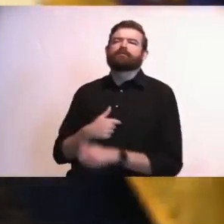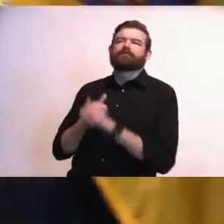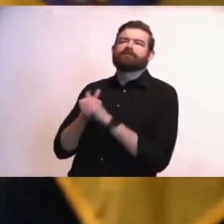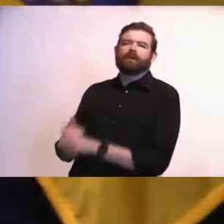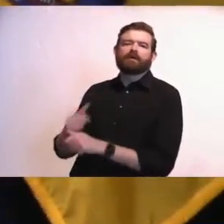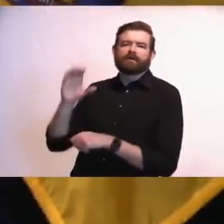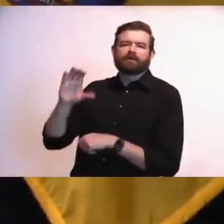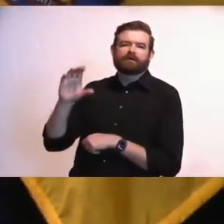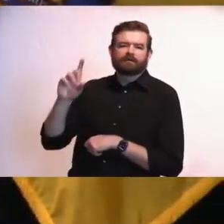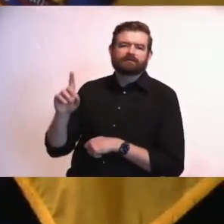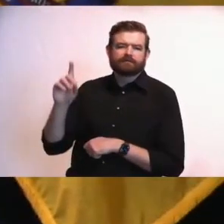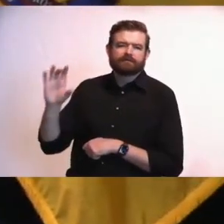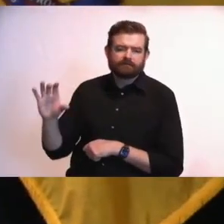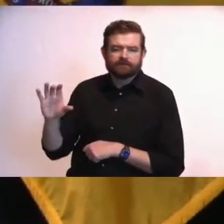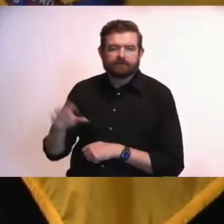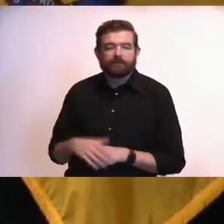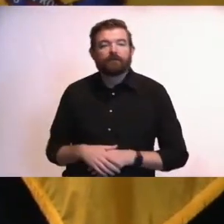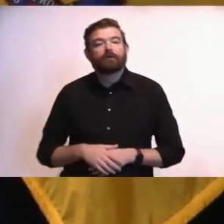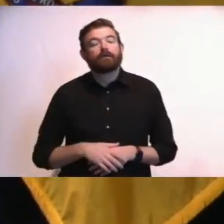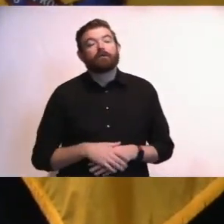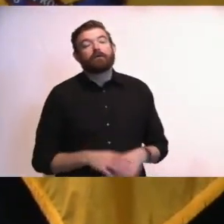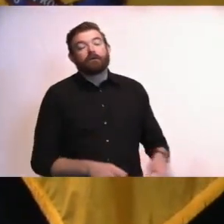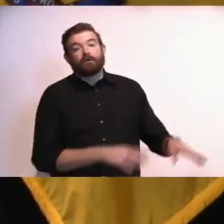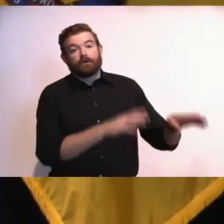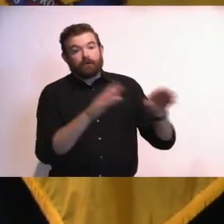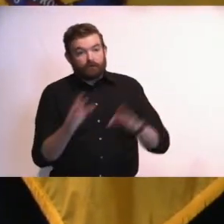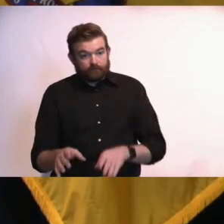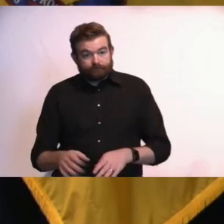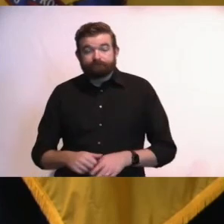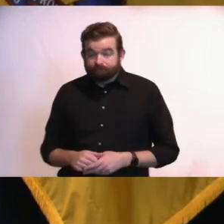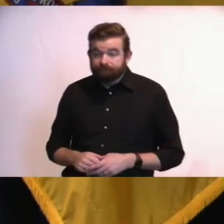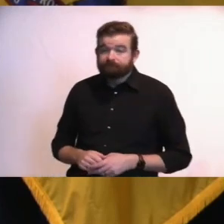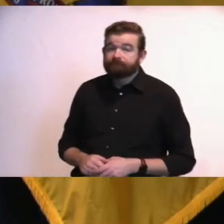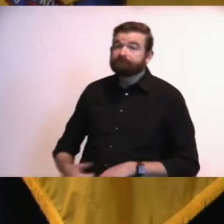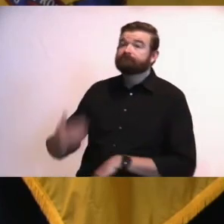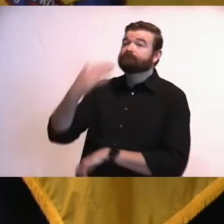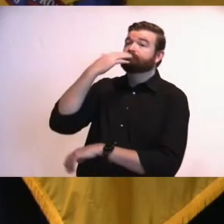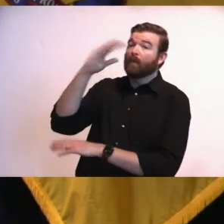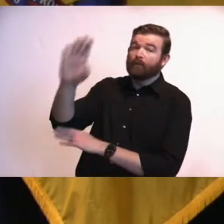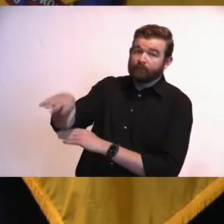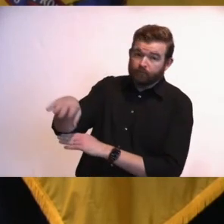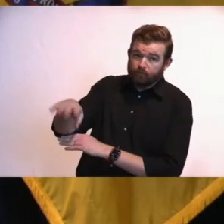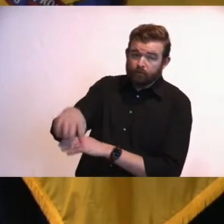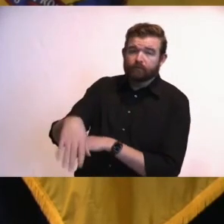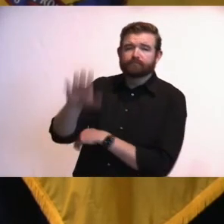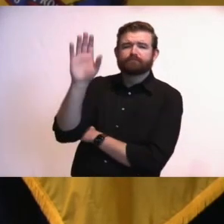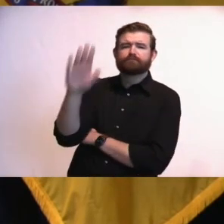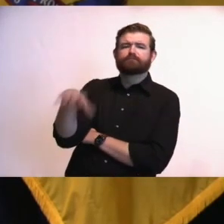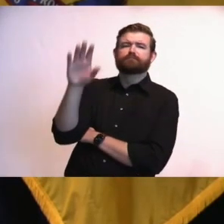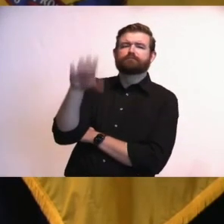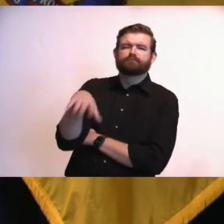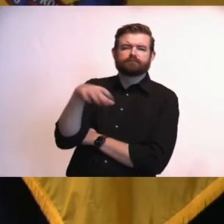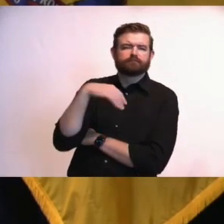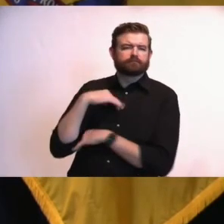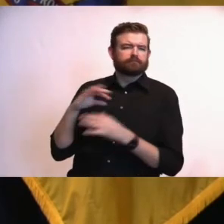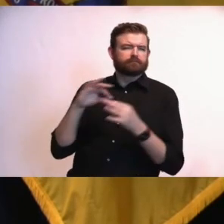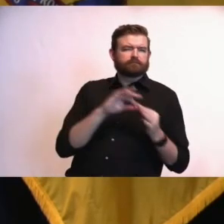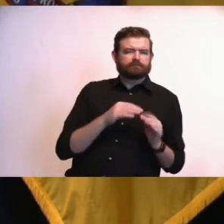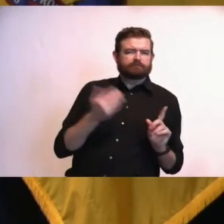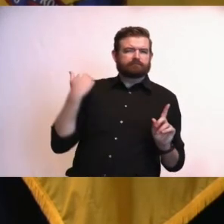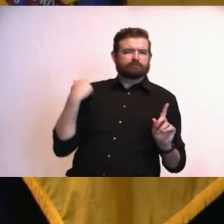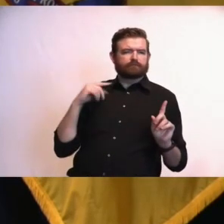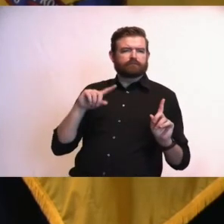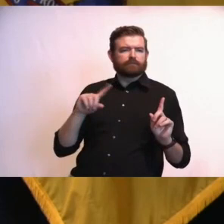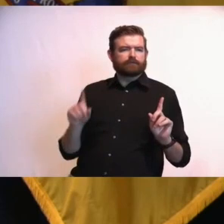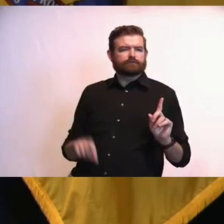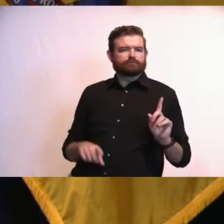afternoon. Good afternoon. Just to follow up on Catherine's question about the Reproductive Freedom